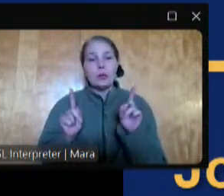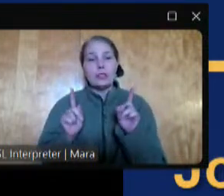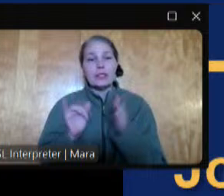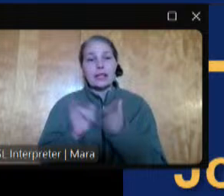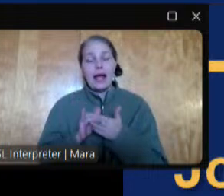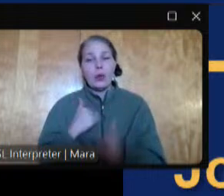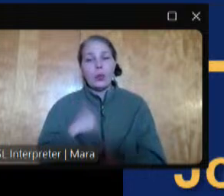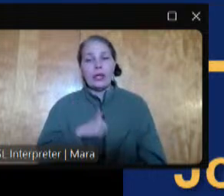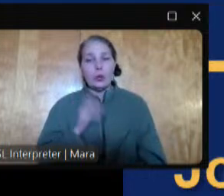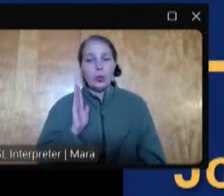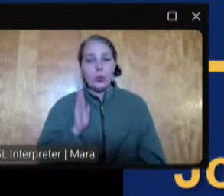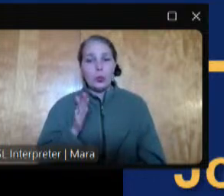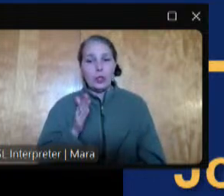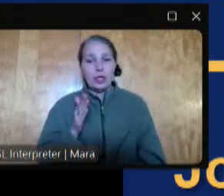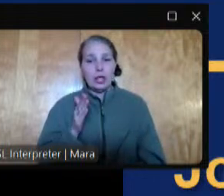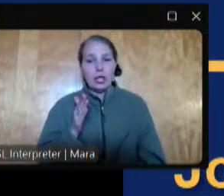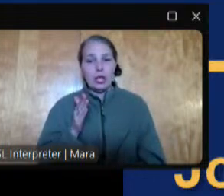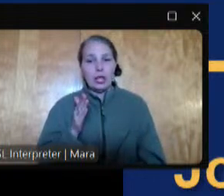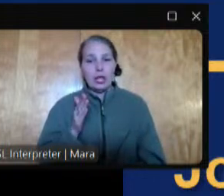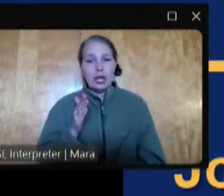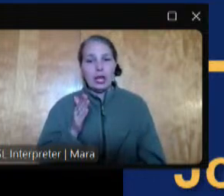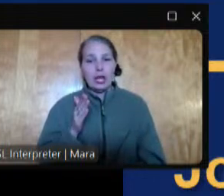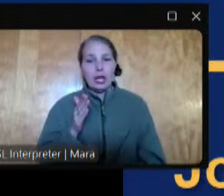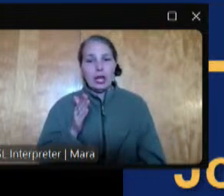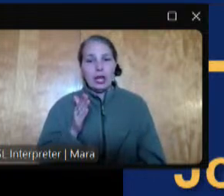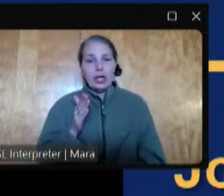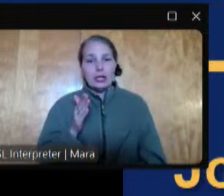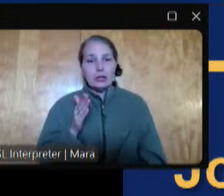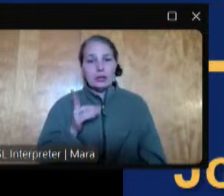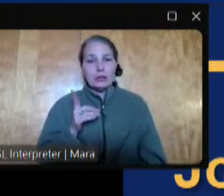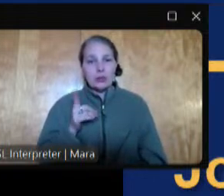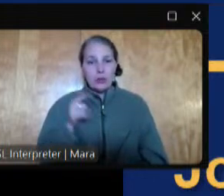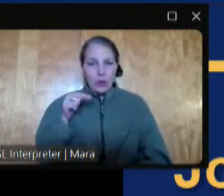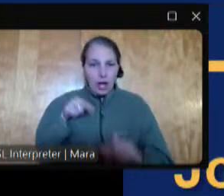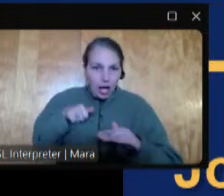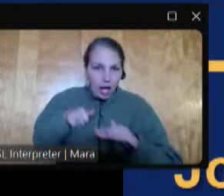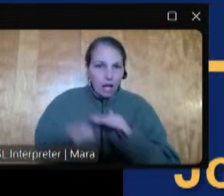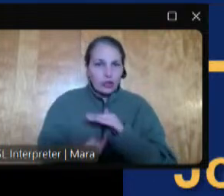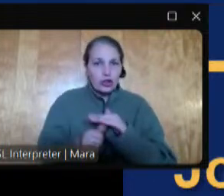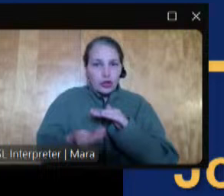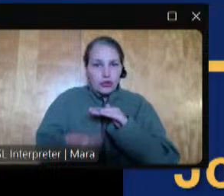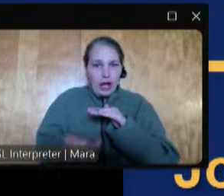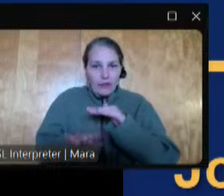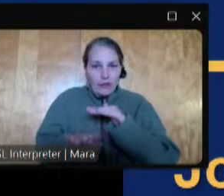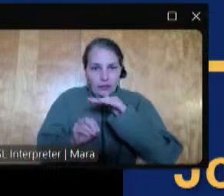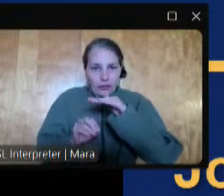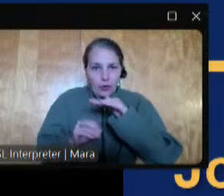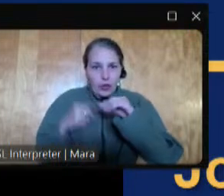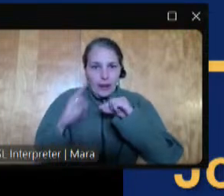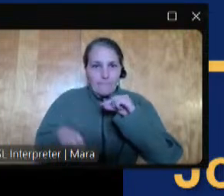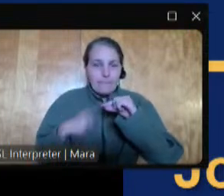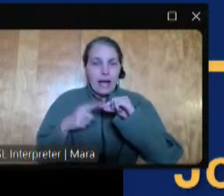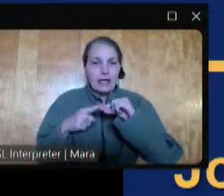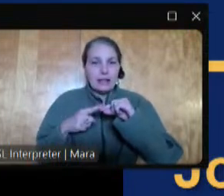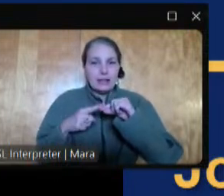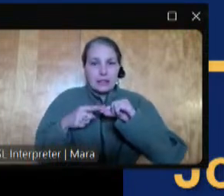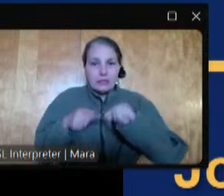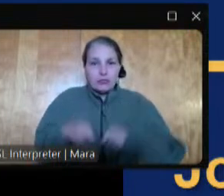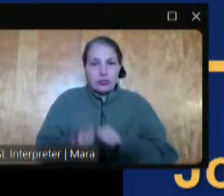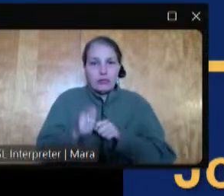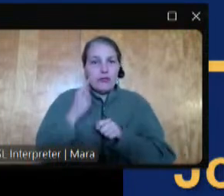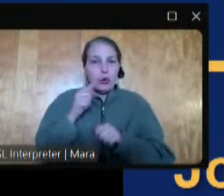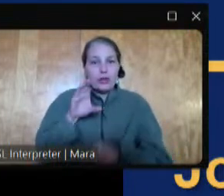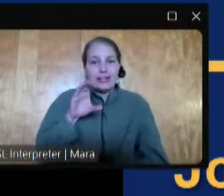will be undergrounding 40 miles of circuit miles in Altadena in a high wildfire area,